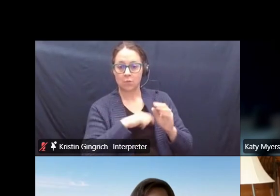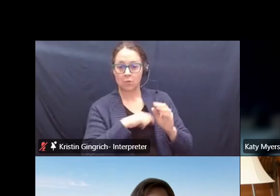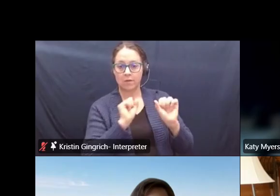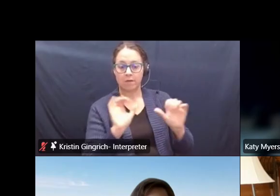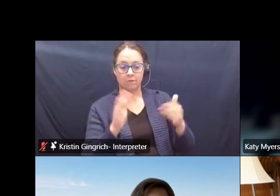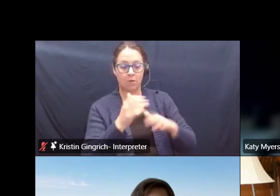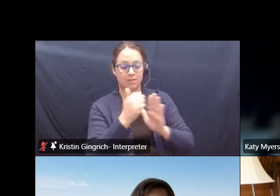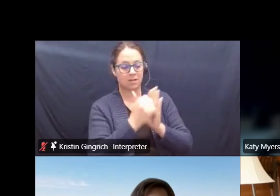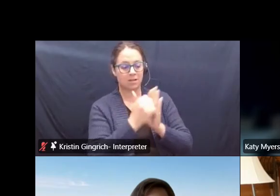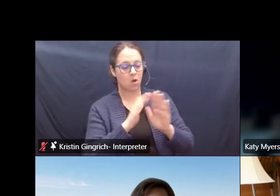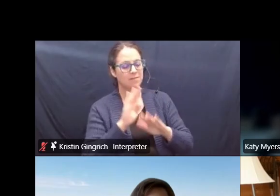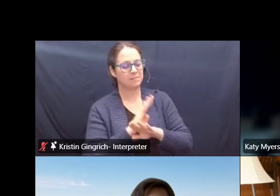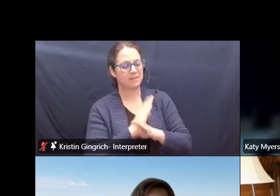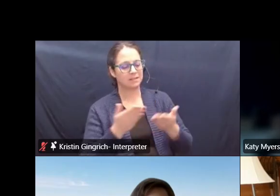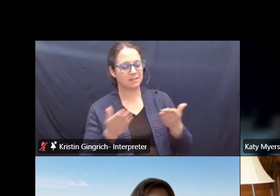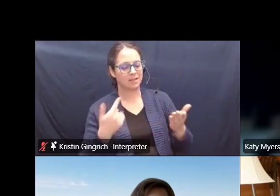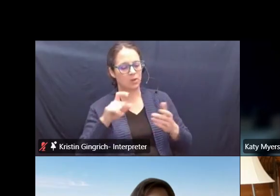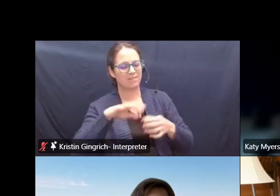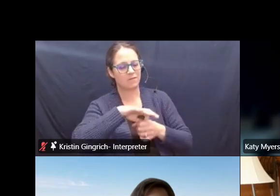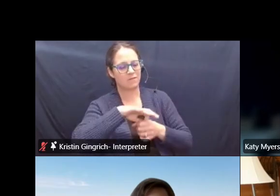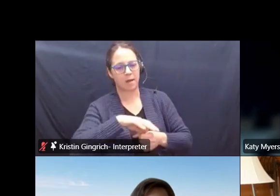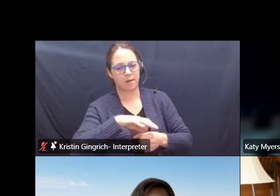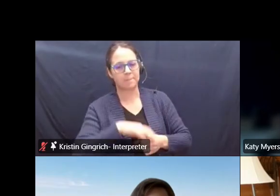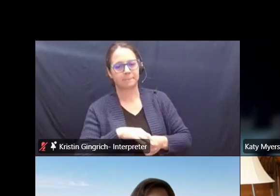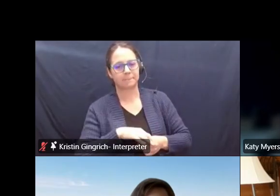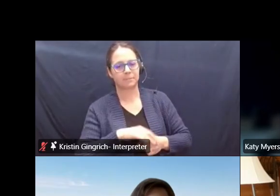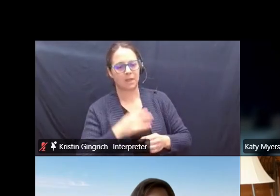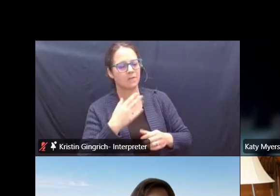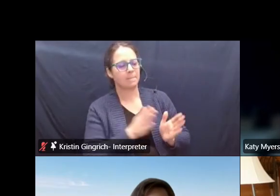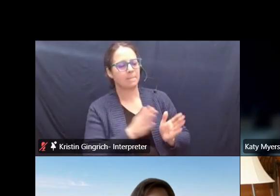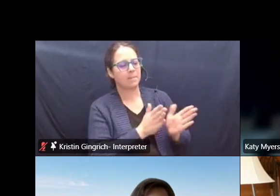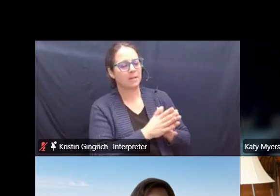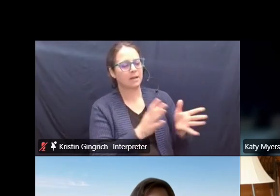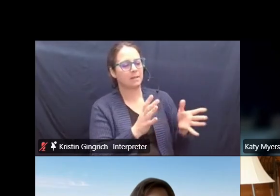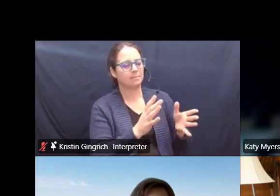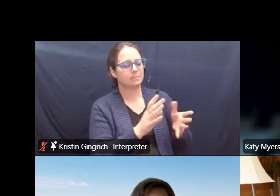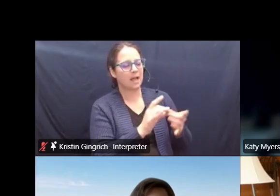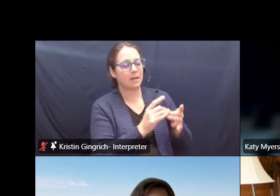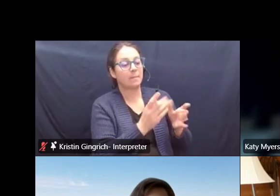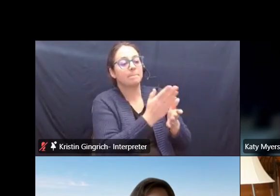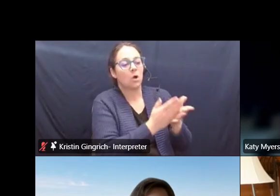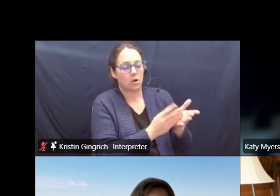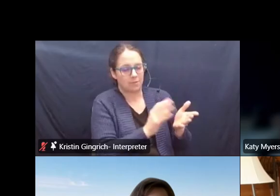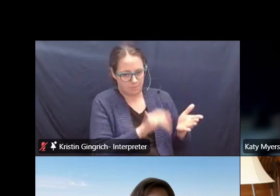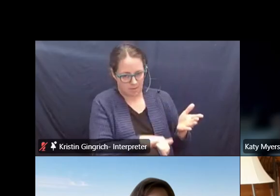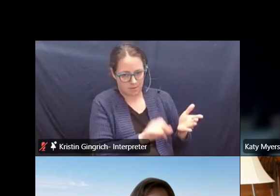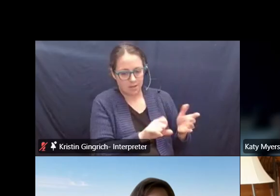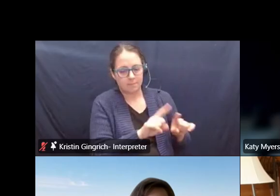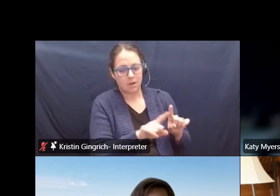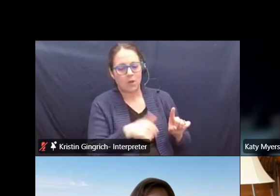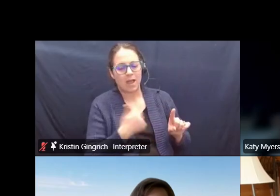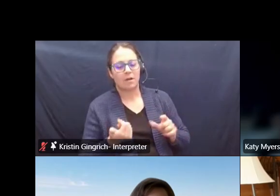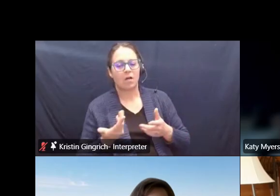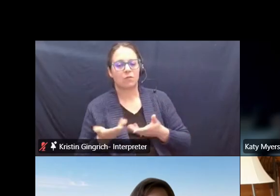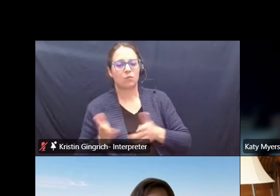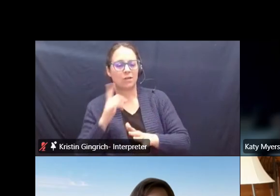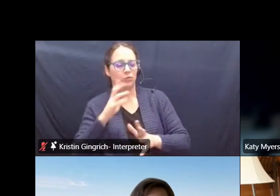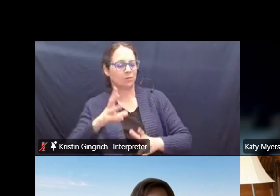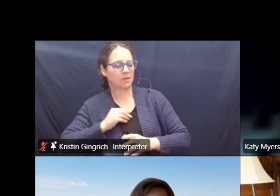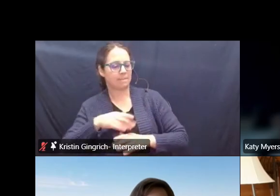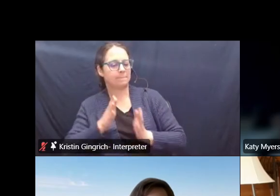on the business items that we have to vote on and have public comment be a piece of that, but we have the other methods to take public comment.